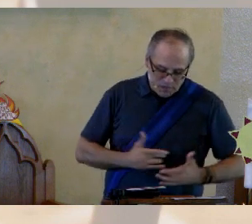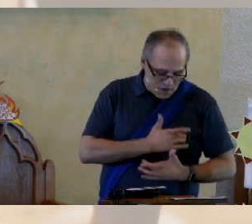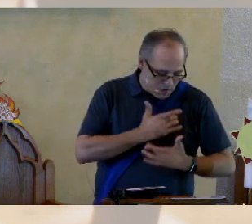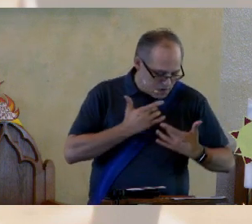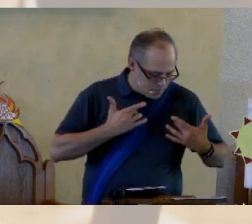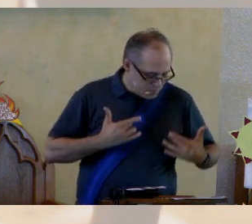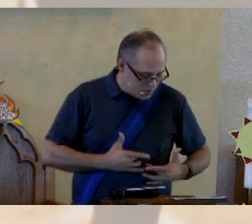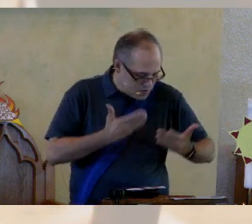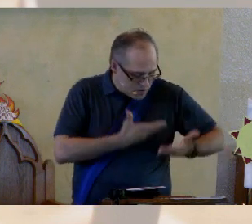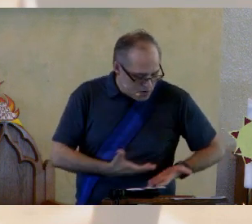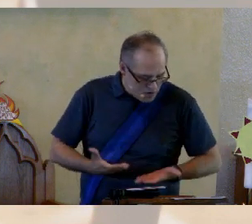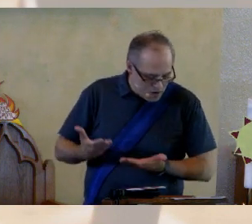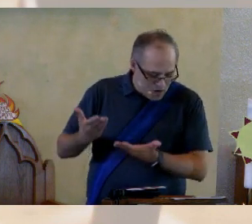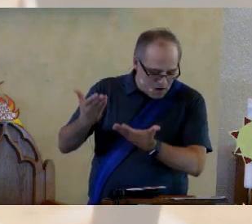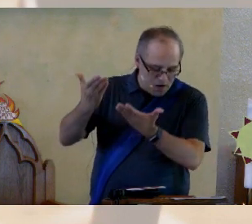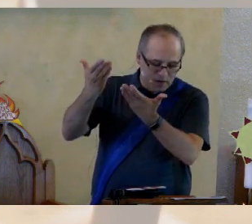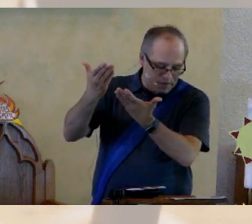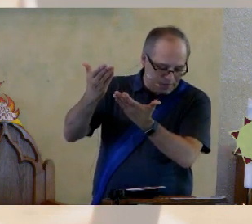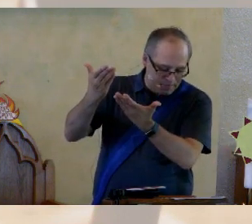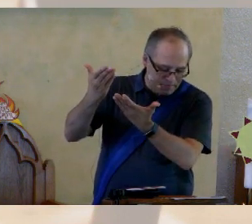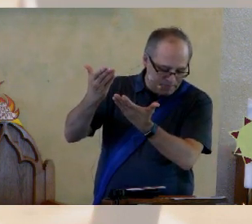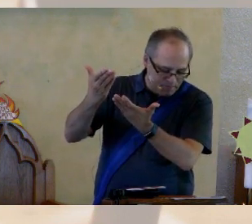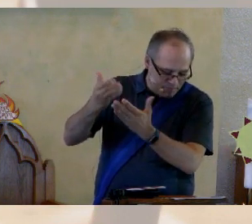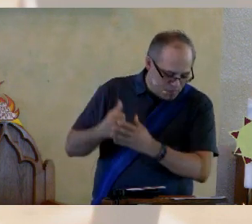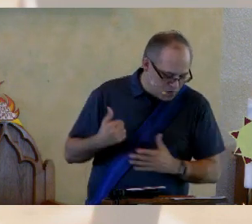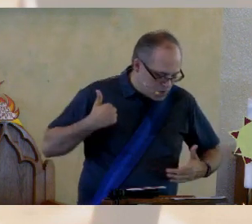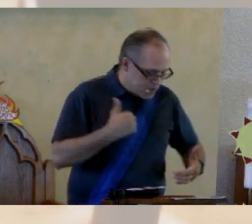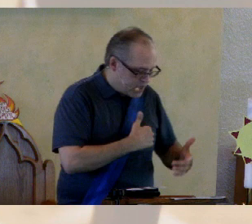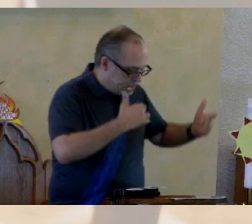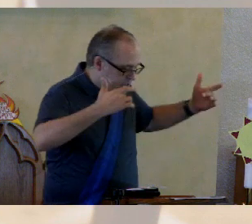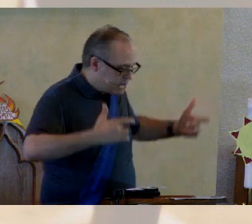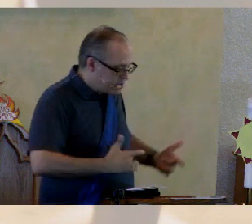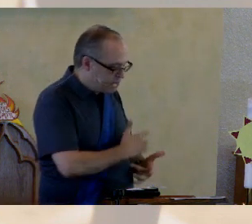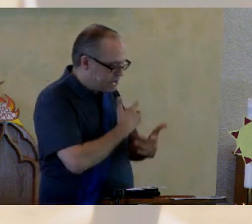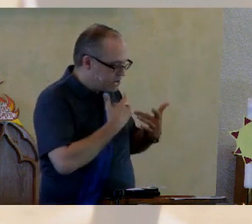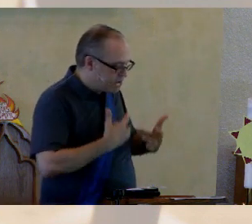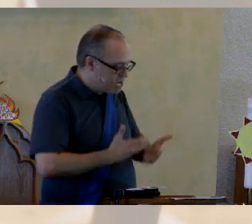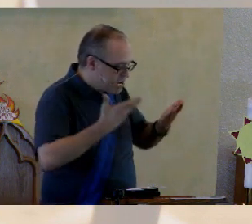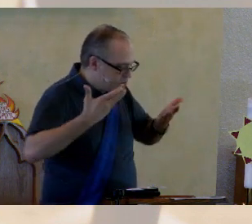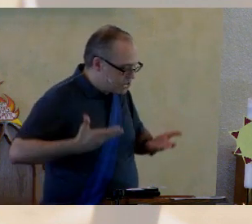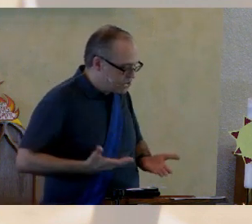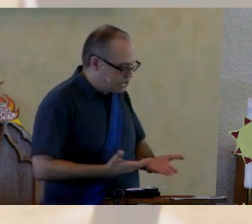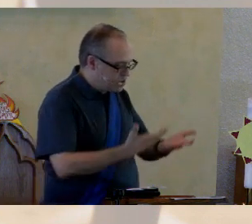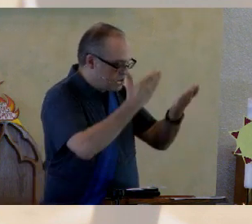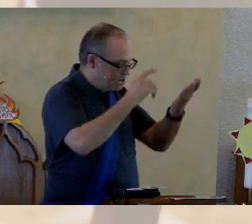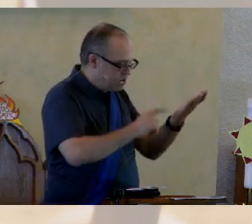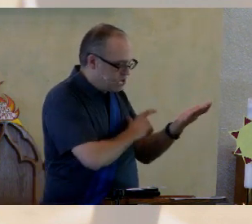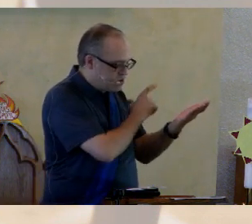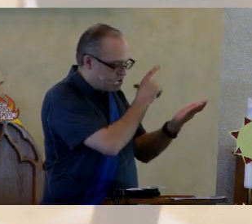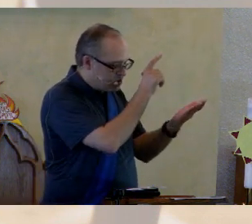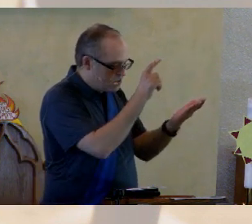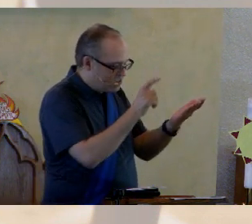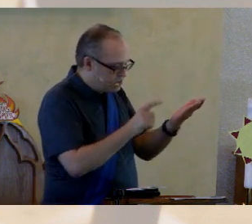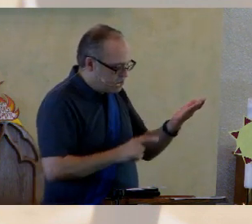Lift up your hearts. We lift them up to the